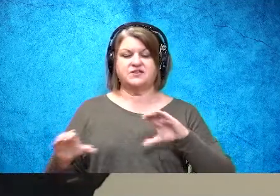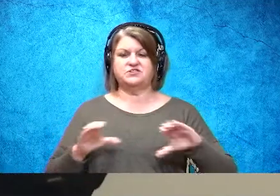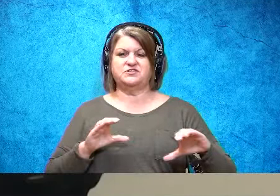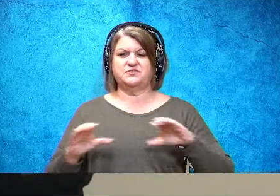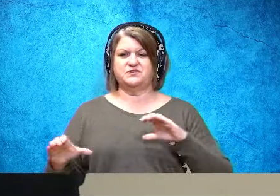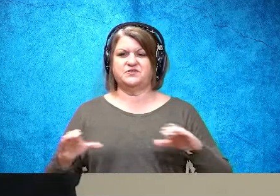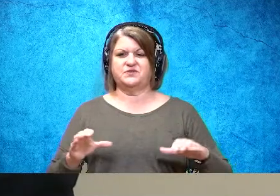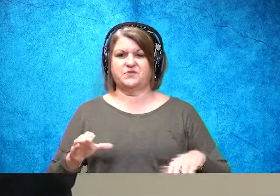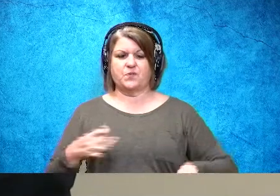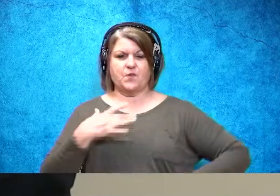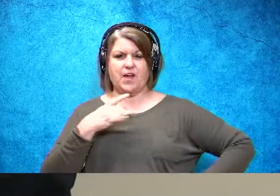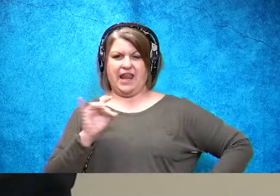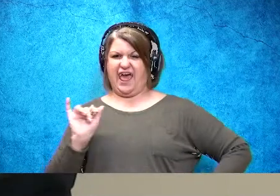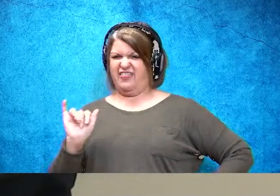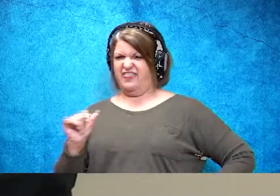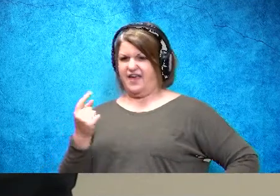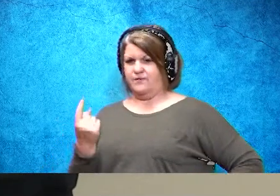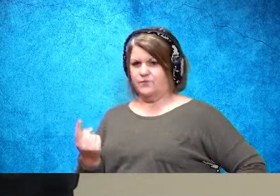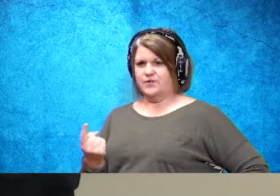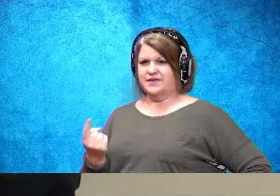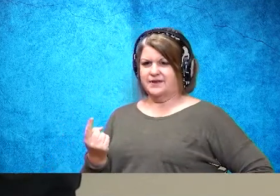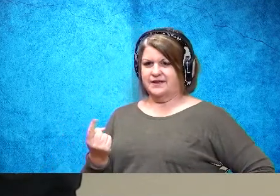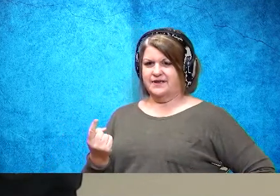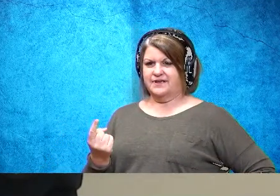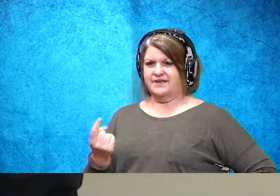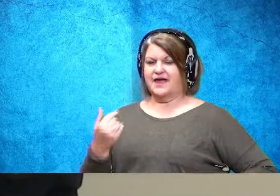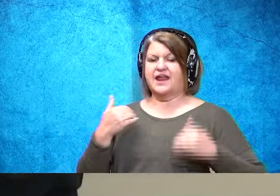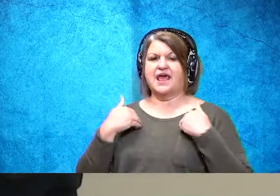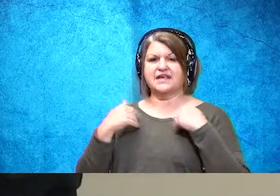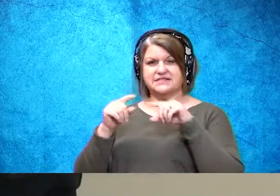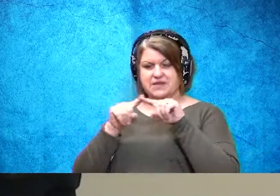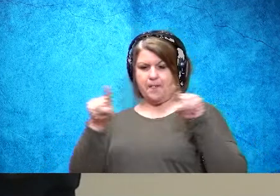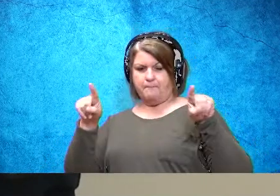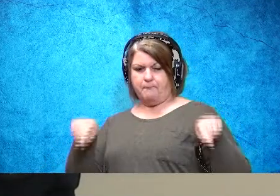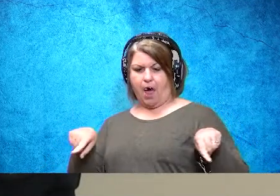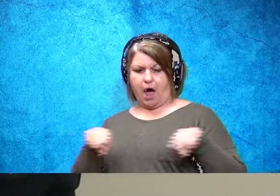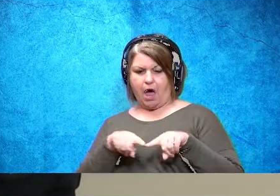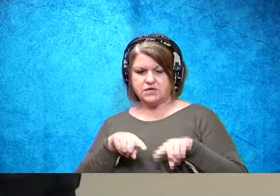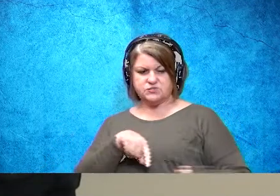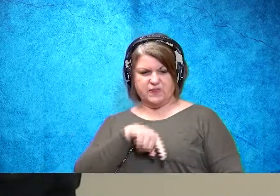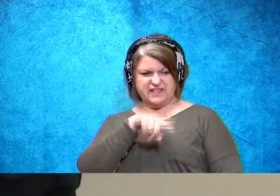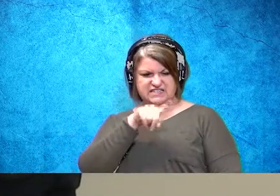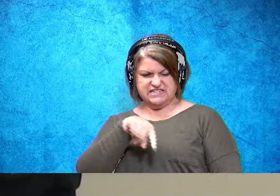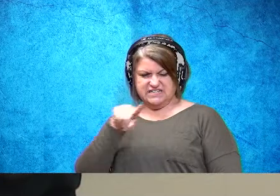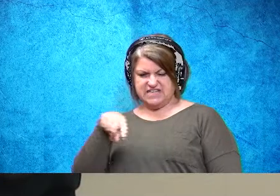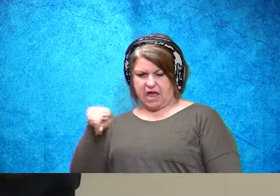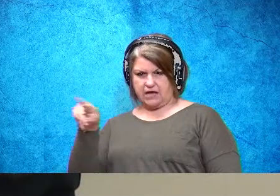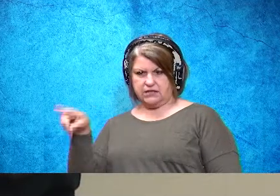like that one down there. It has a little box with a zigzag in it.